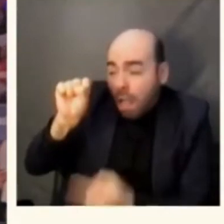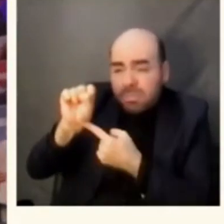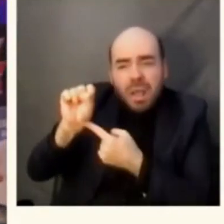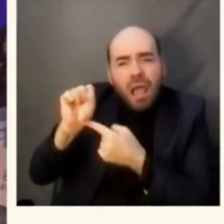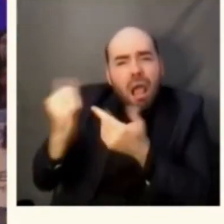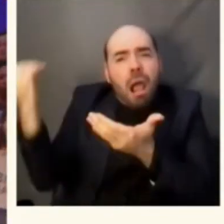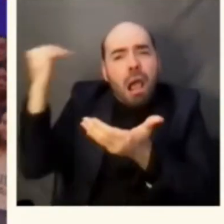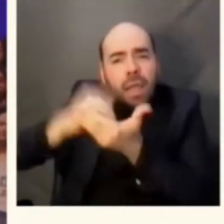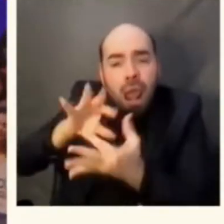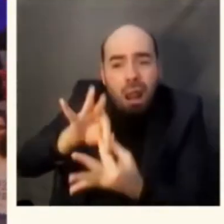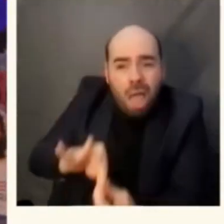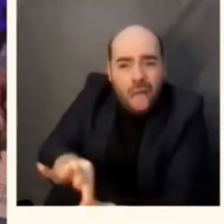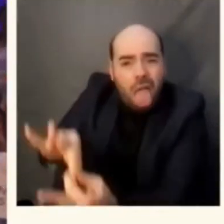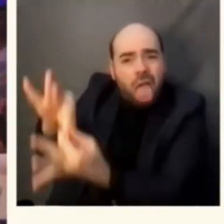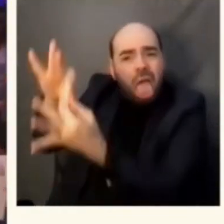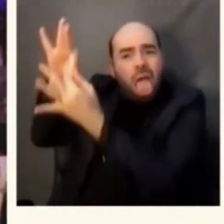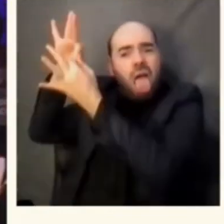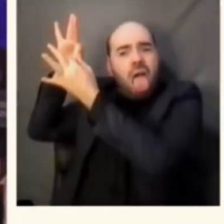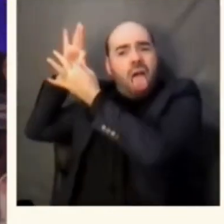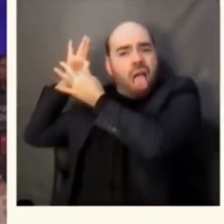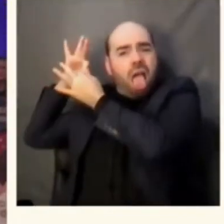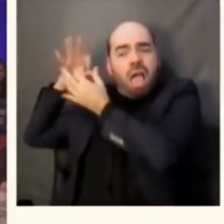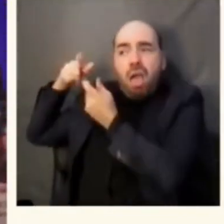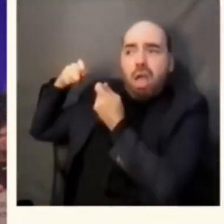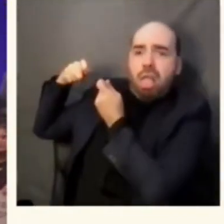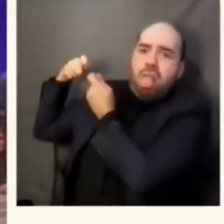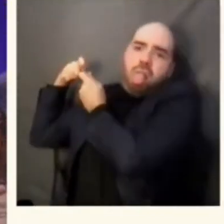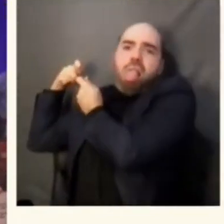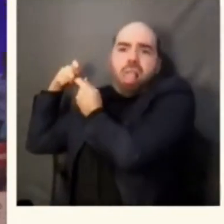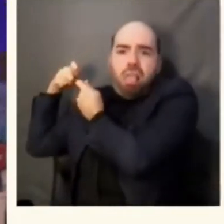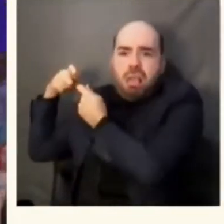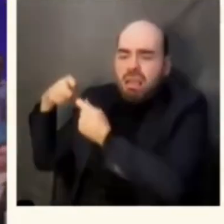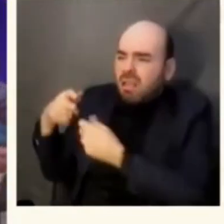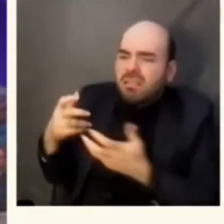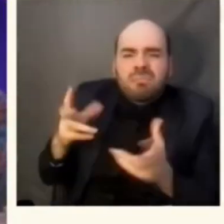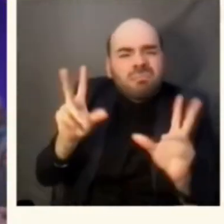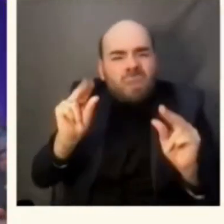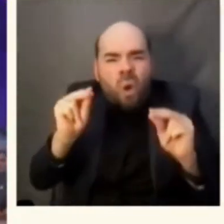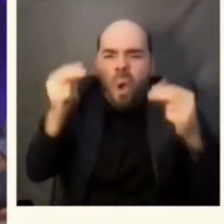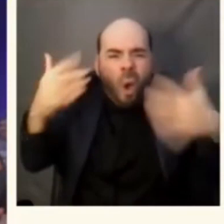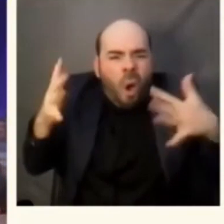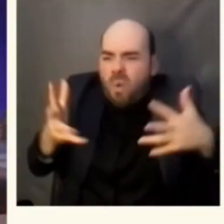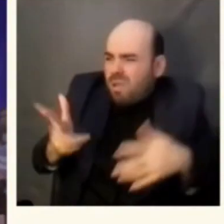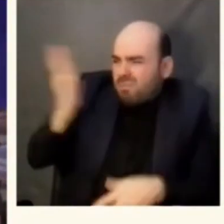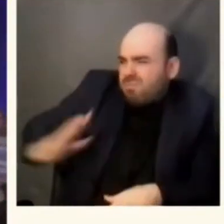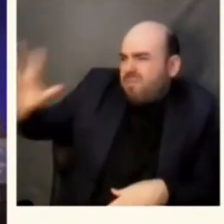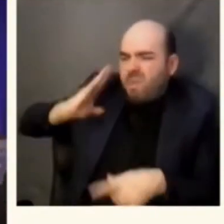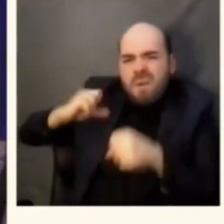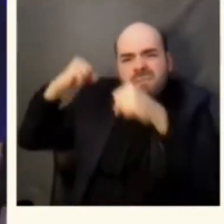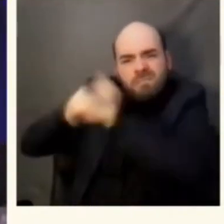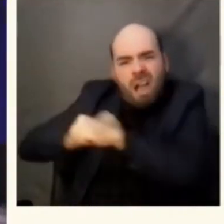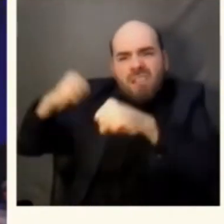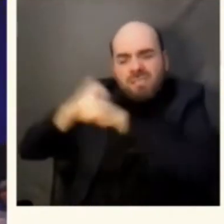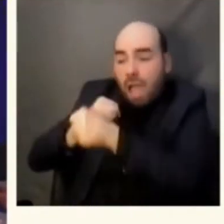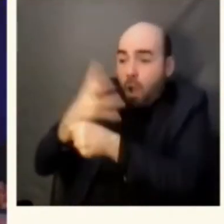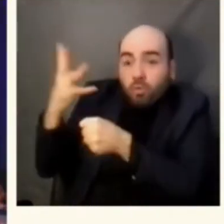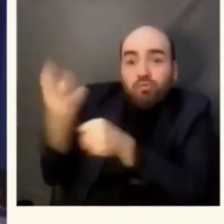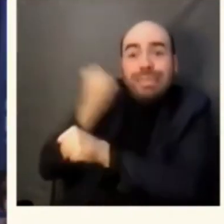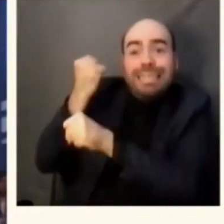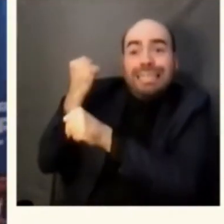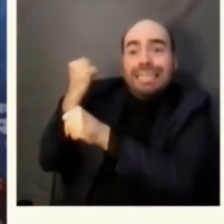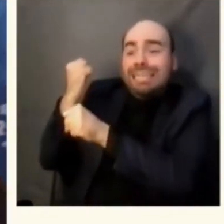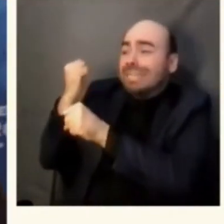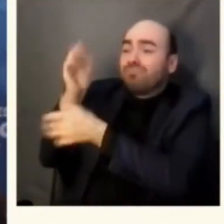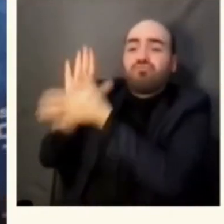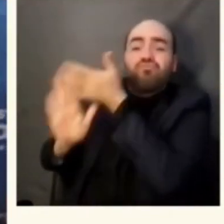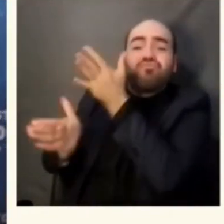ourselves back again, refighting the battles we had fought and thought we had settled years